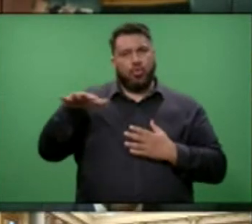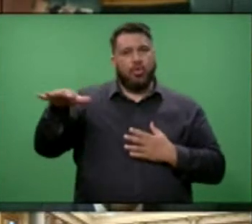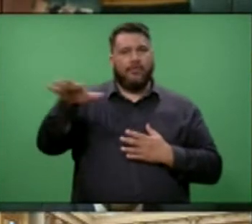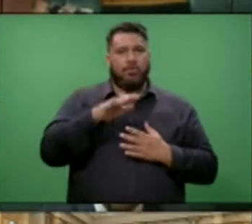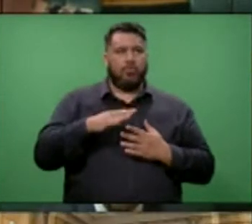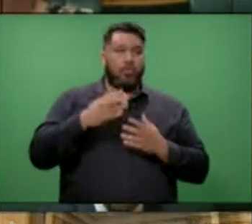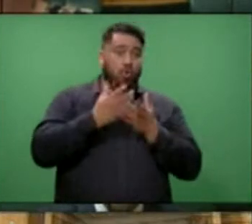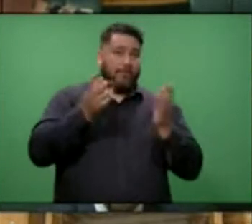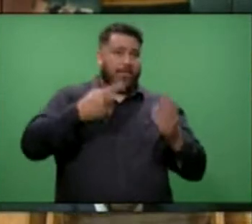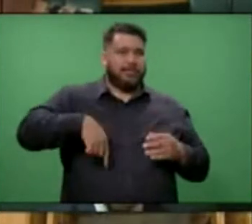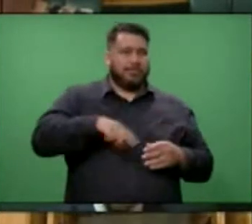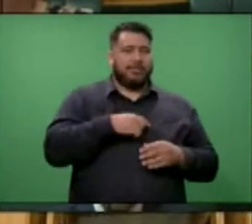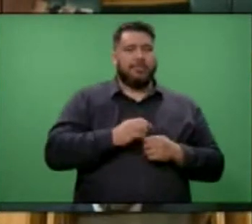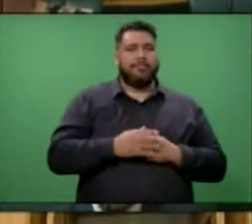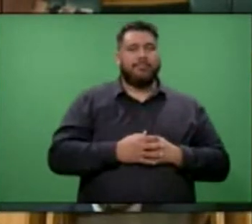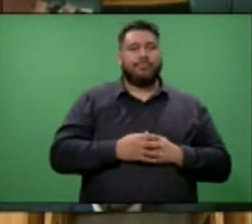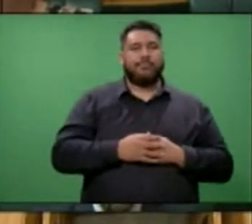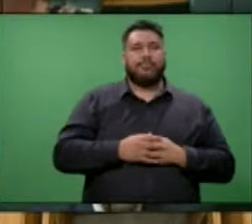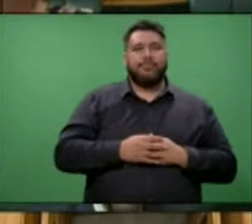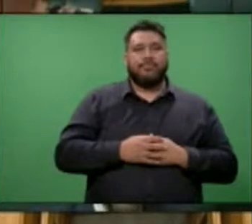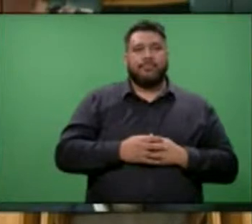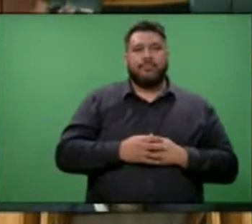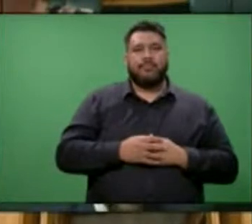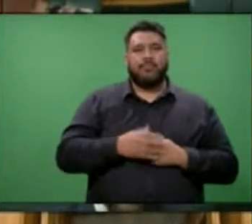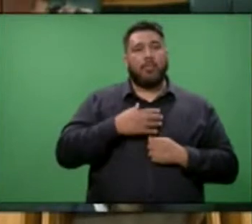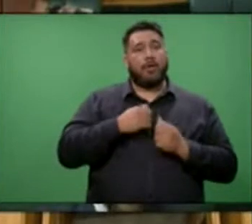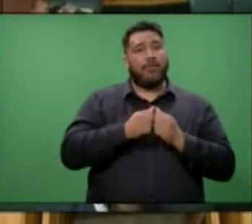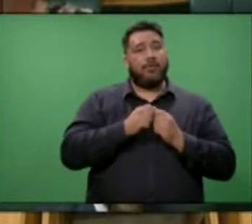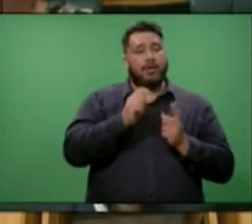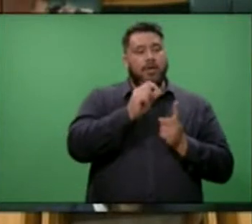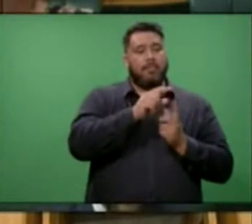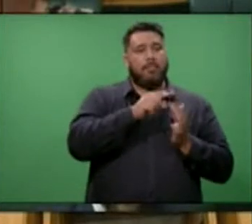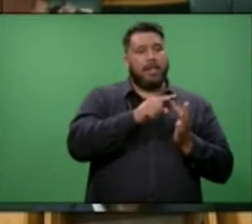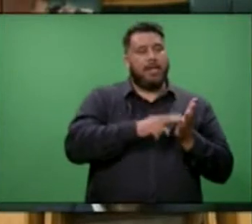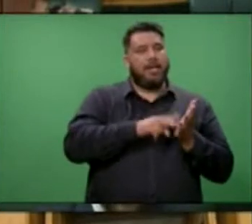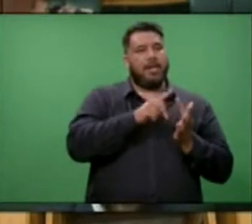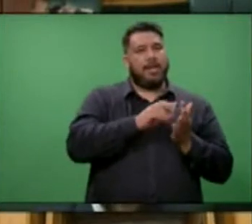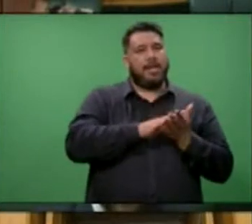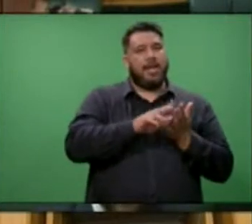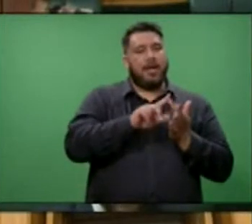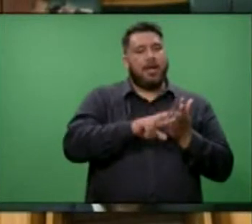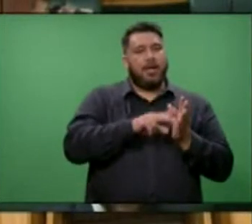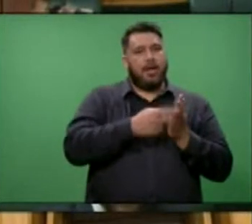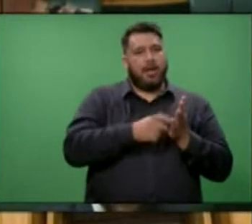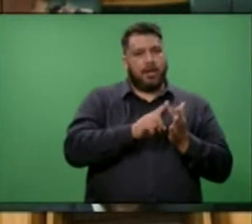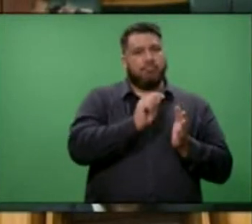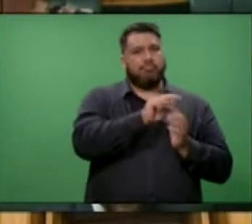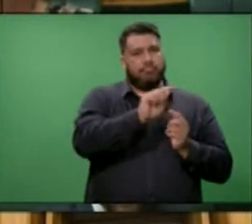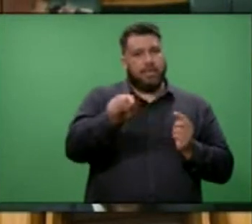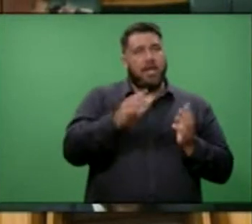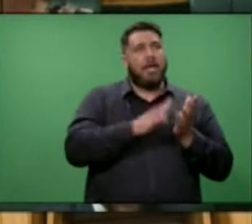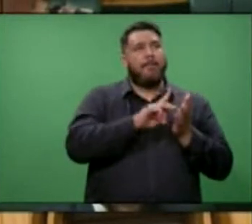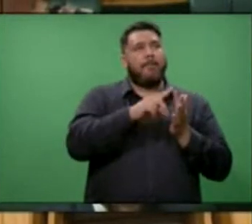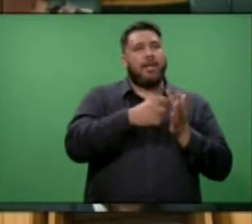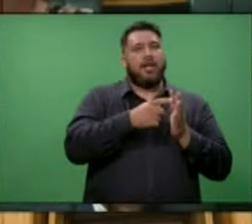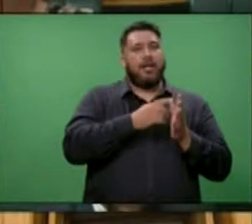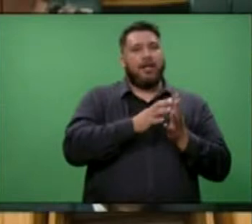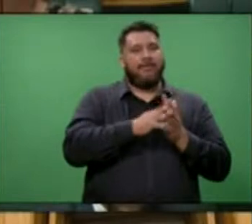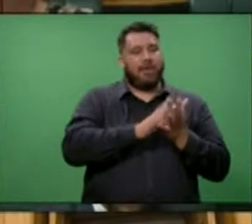Minita Māori, Pēni Henare, Willie Jackson, Anaya Mahuta, Kiritapu Allen, Meka Whaitiri,